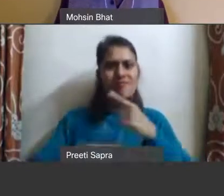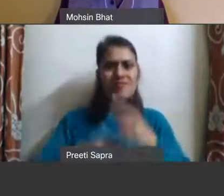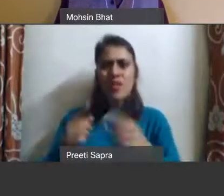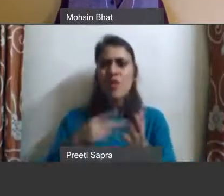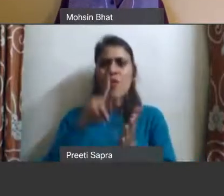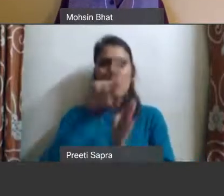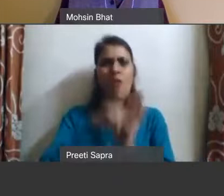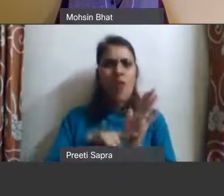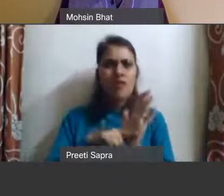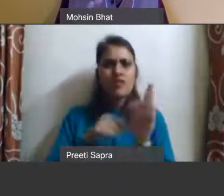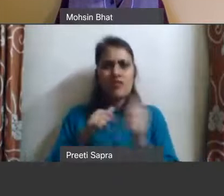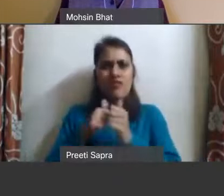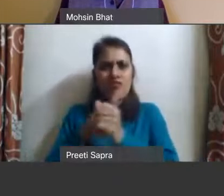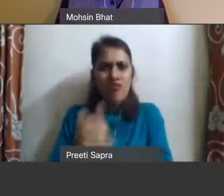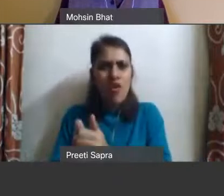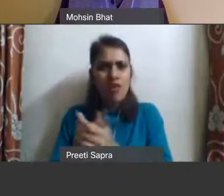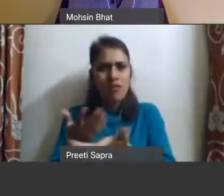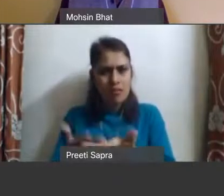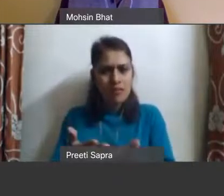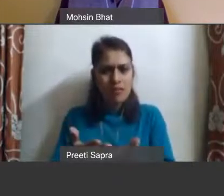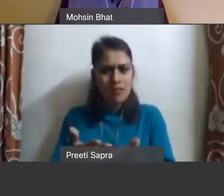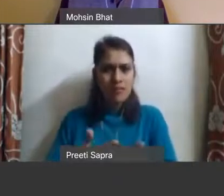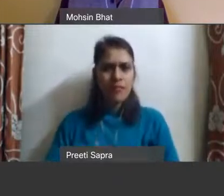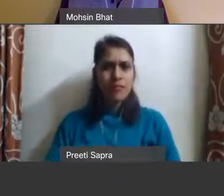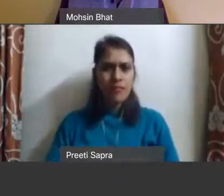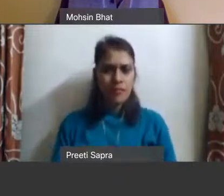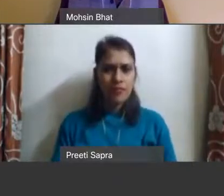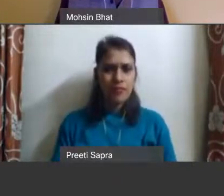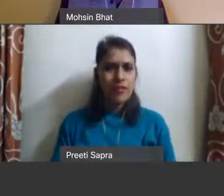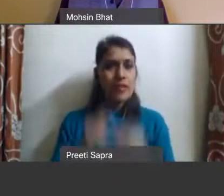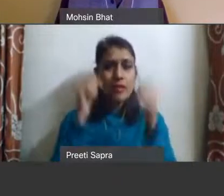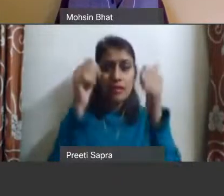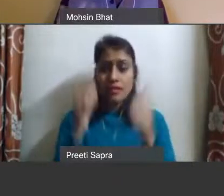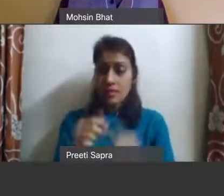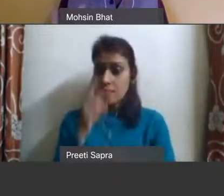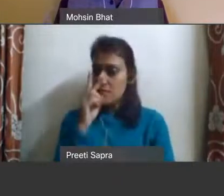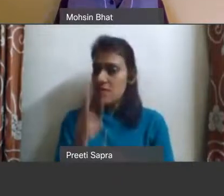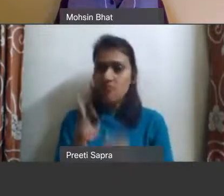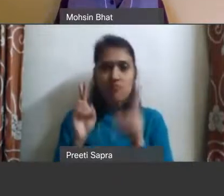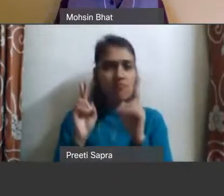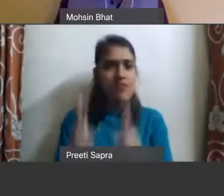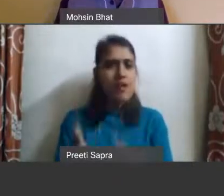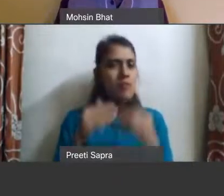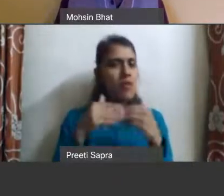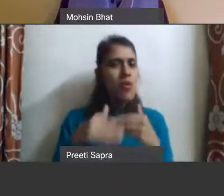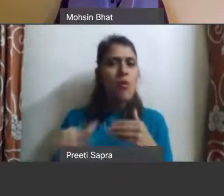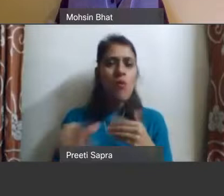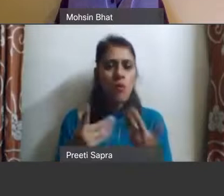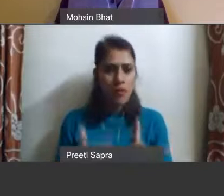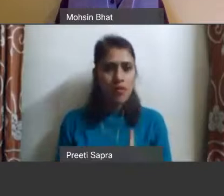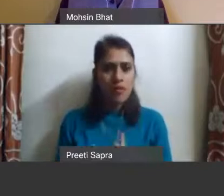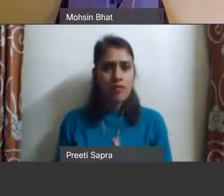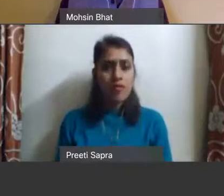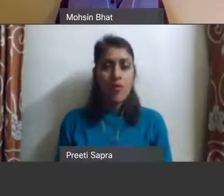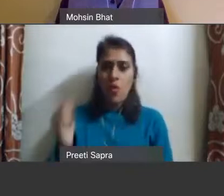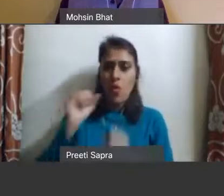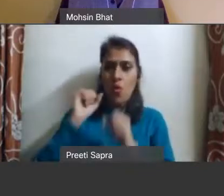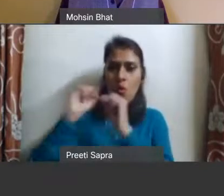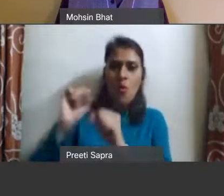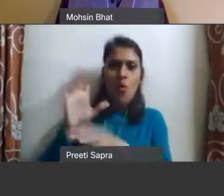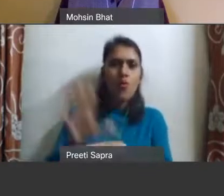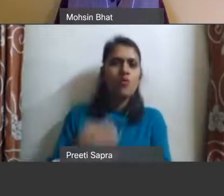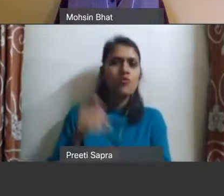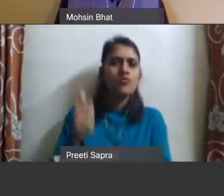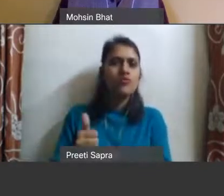CAA 2019 is a central facet of, results in really destabilizing how we have imagined our own constitutional